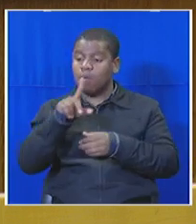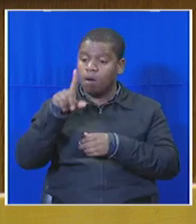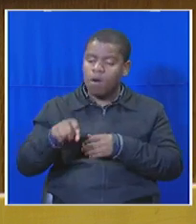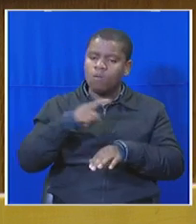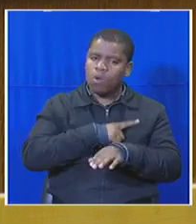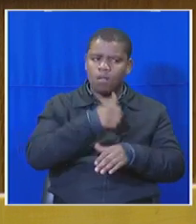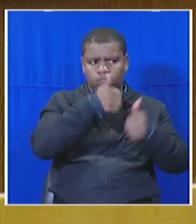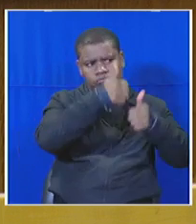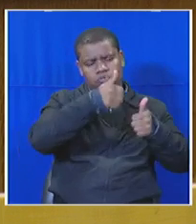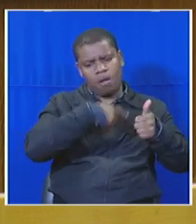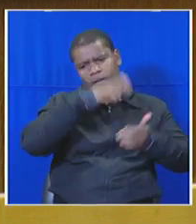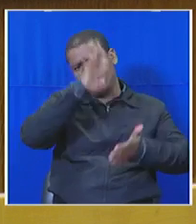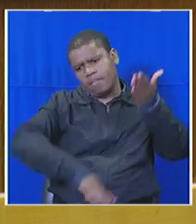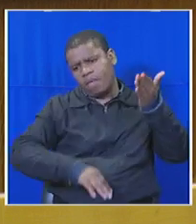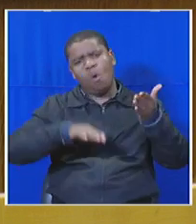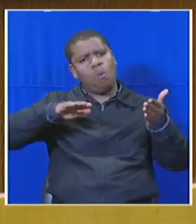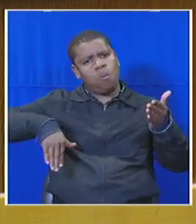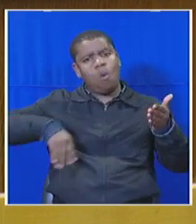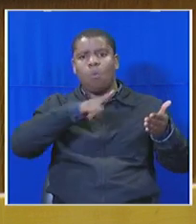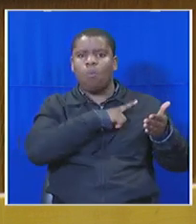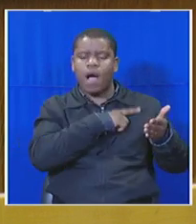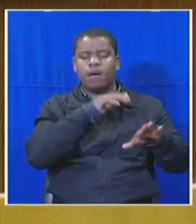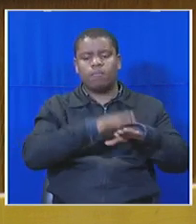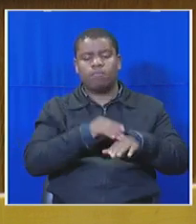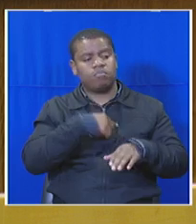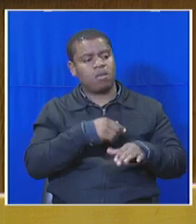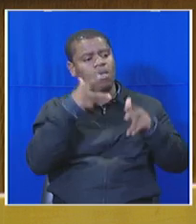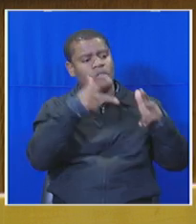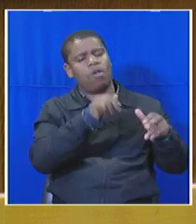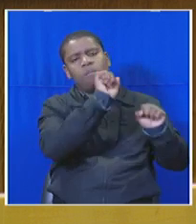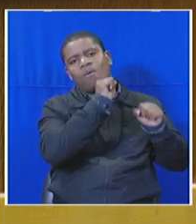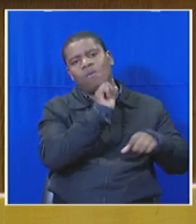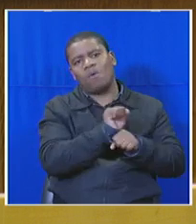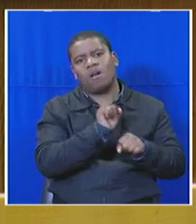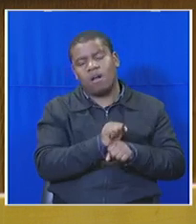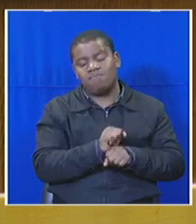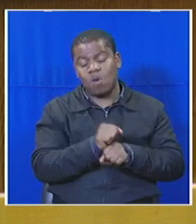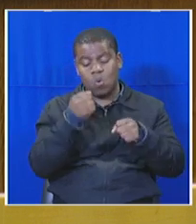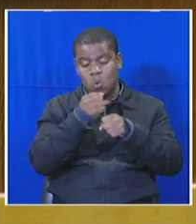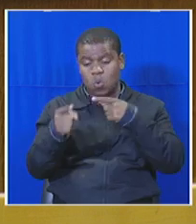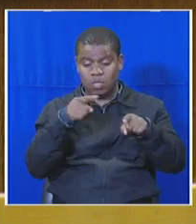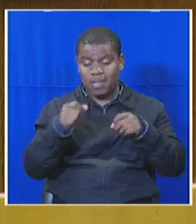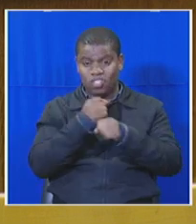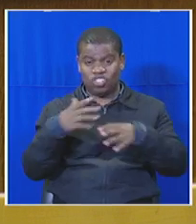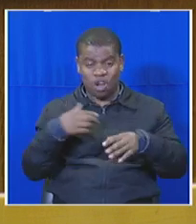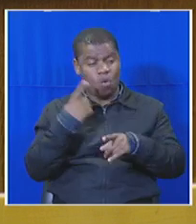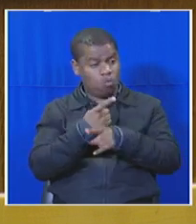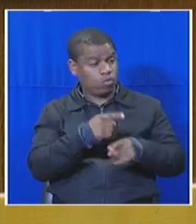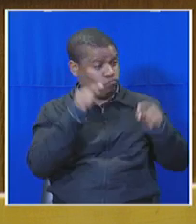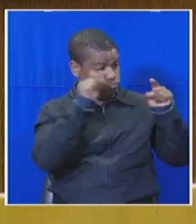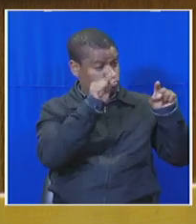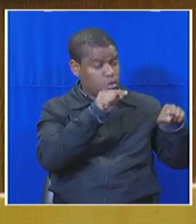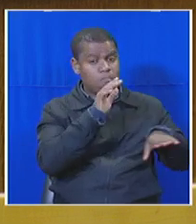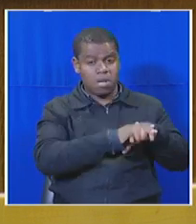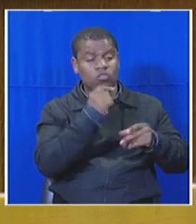senior managers for such gross negligence of their duties. Must the Auditor General keep on calling on these senior managers to comply with financial